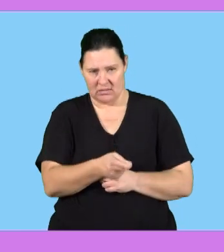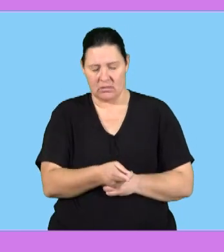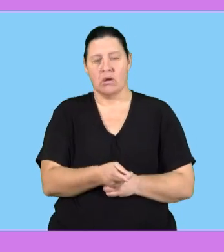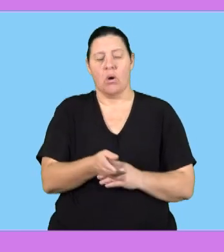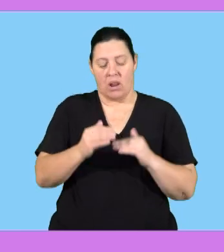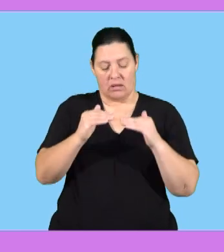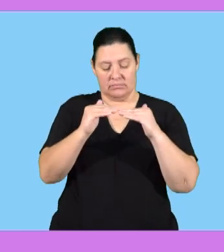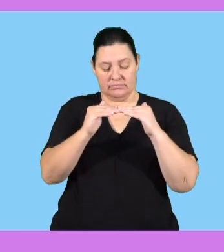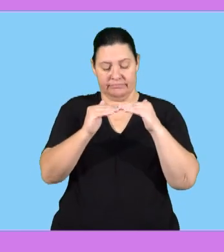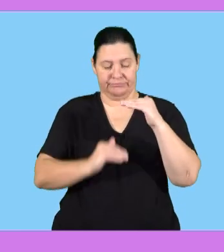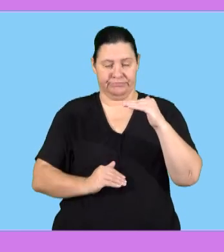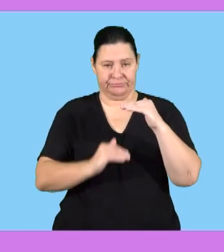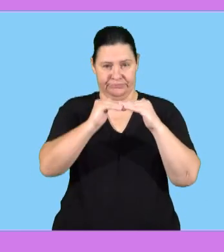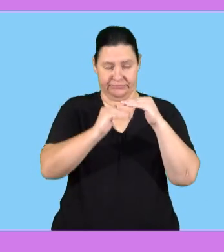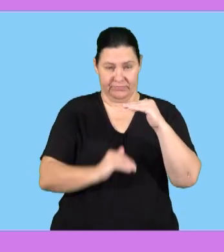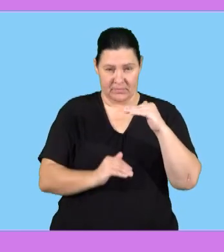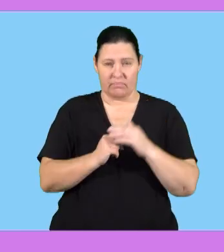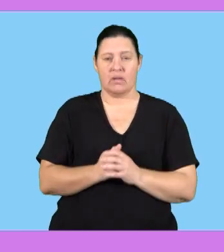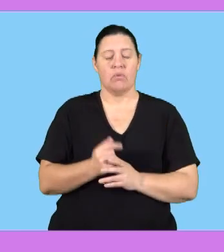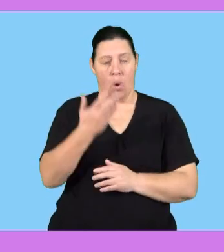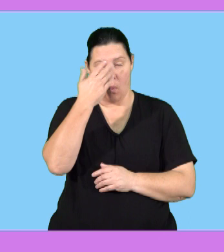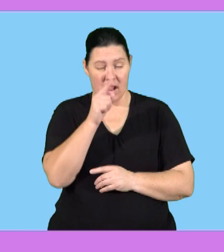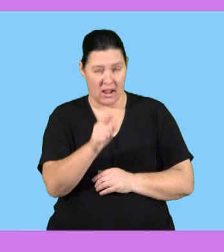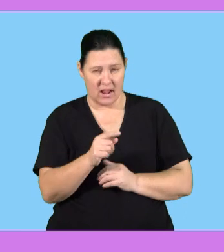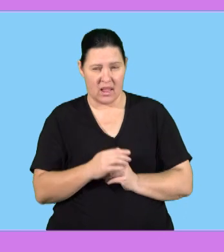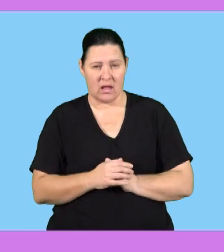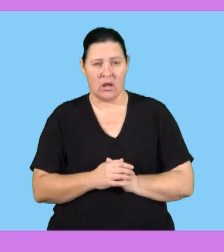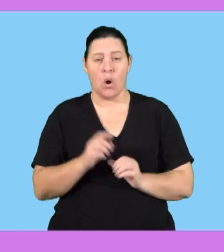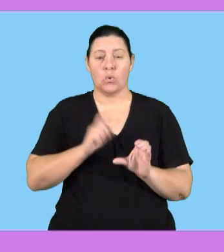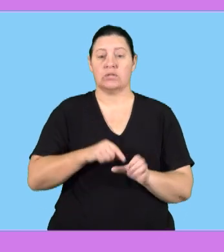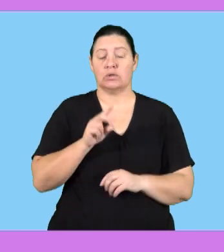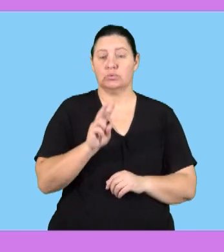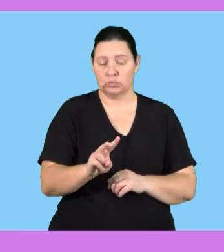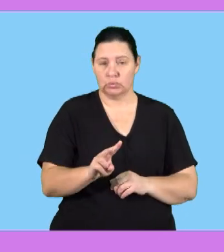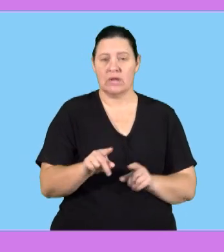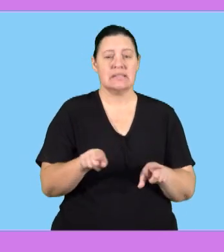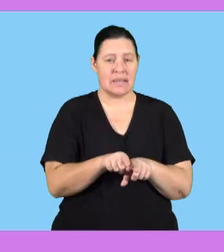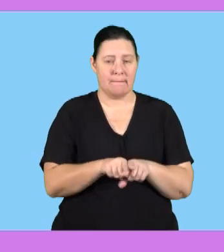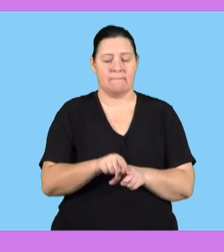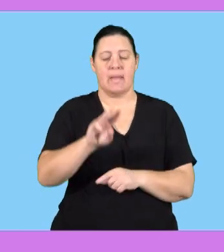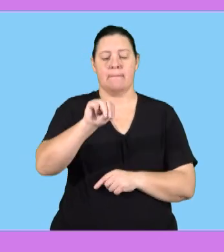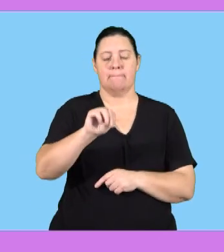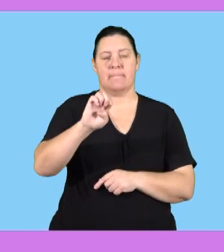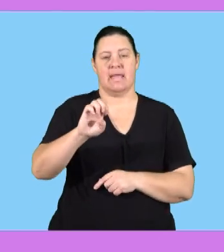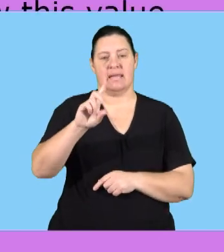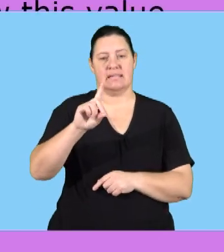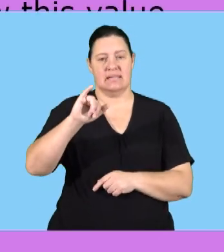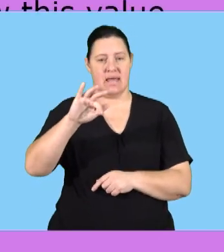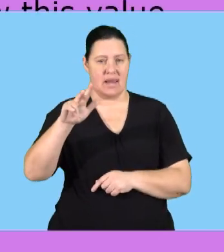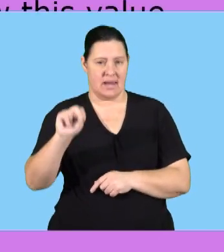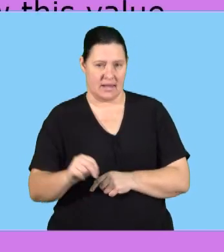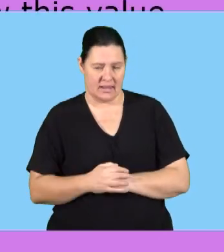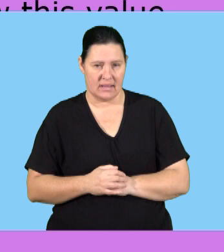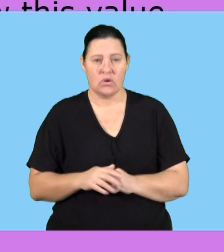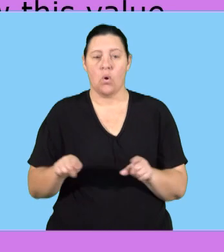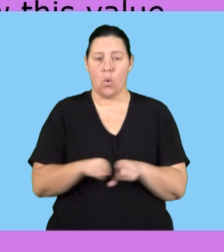on or below this value. We also know at this point in time that quartile 2 is known as our median. Then